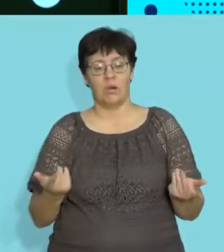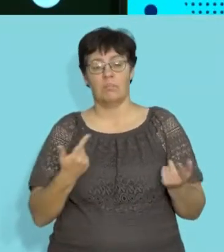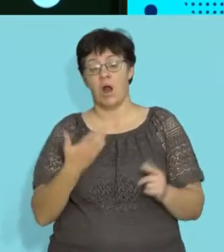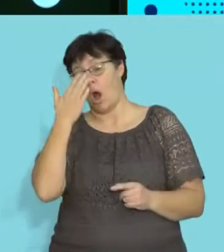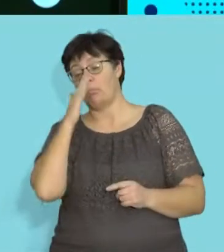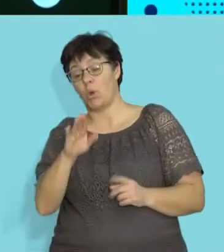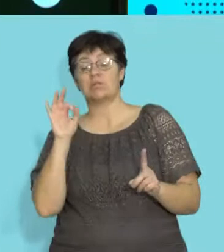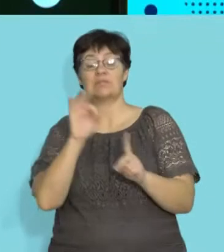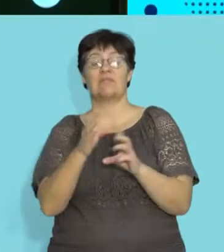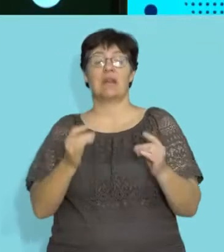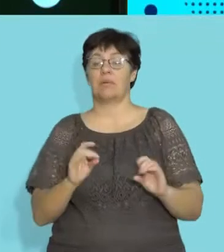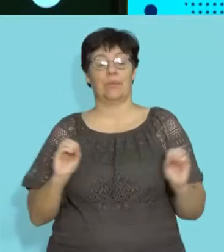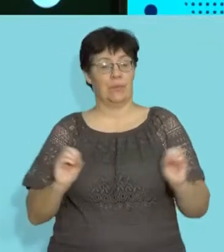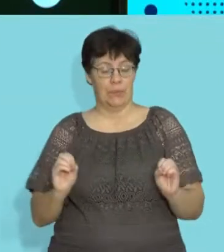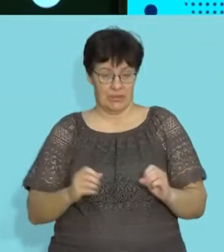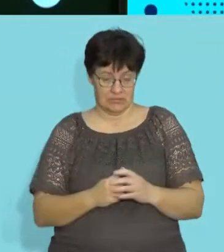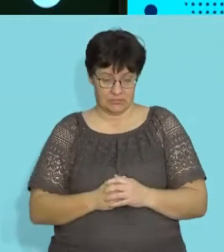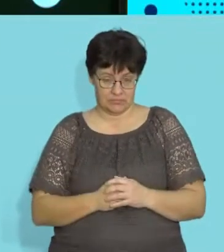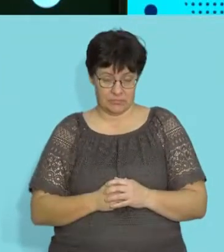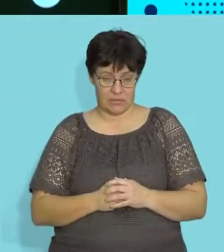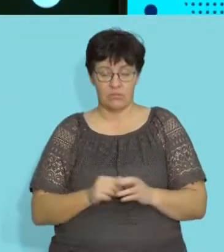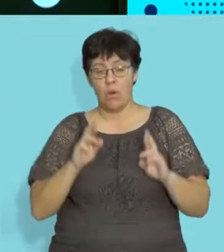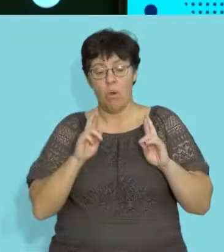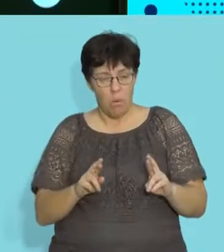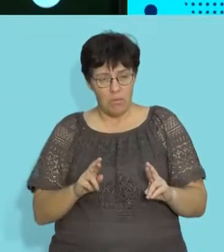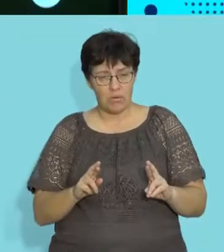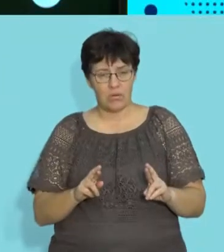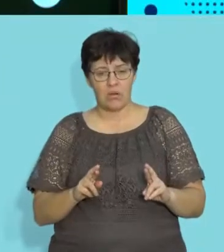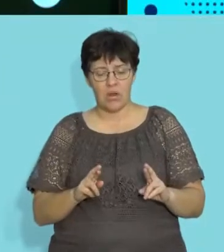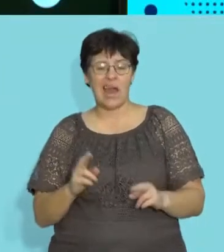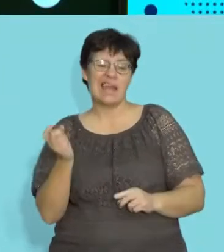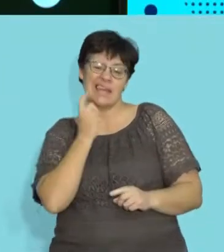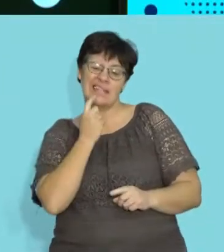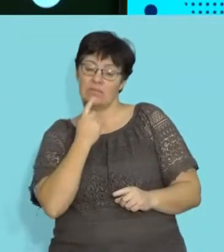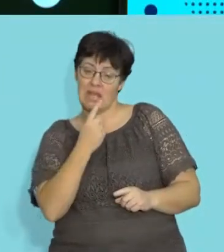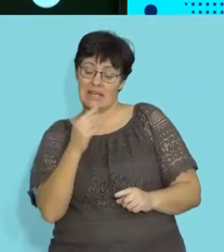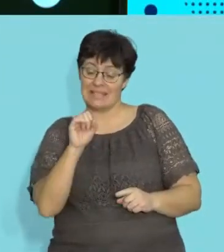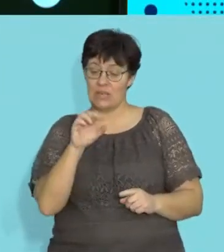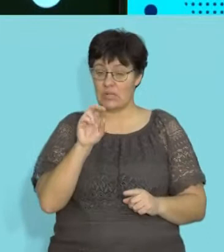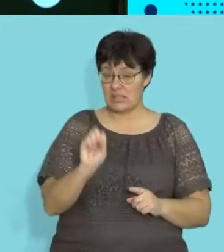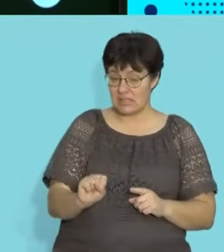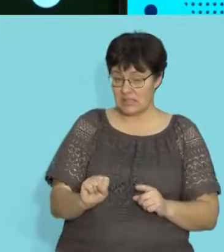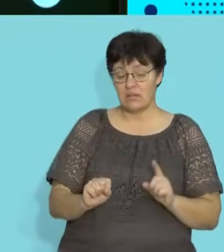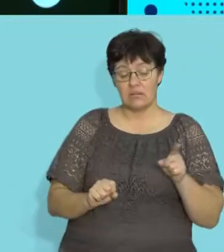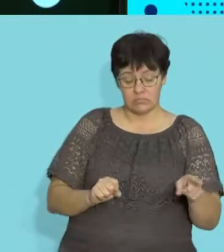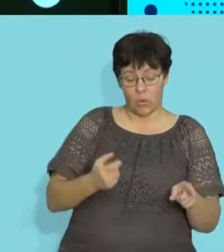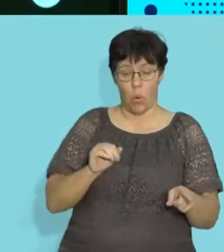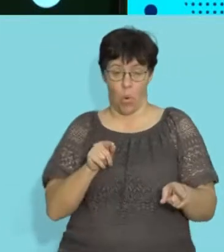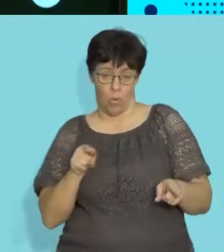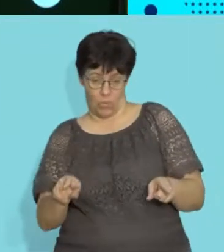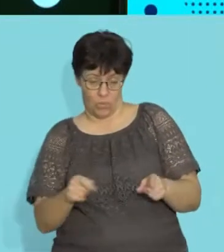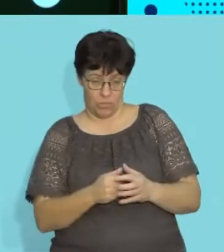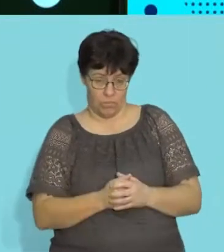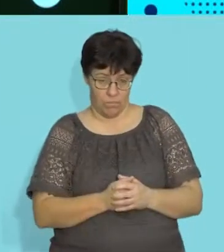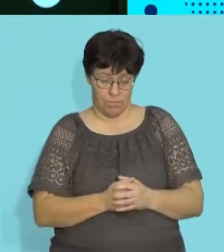not approaching a specific number at all. So hopefully that will make it fairly easy to tell if a series is converging or